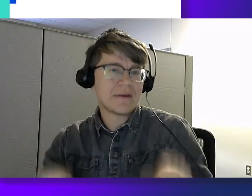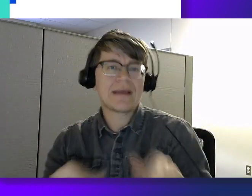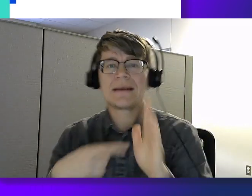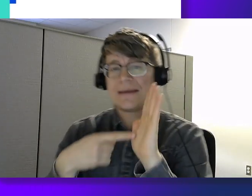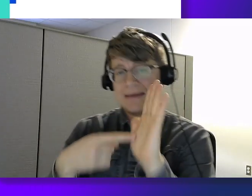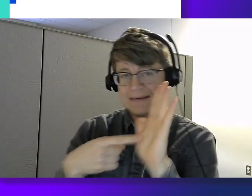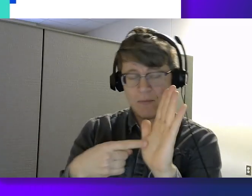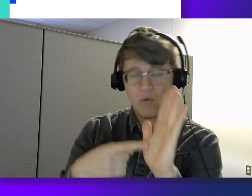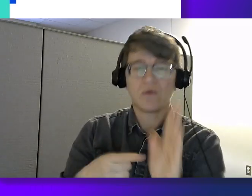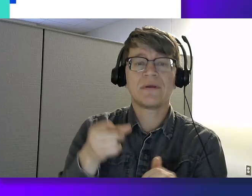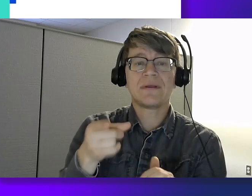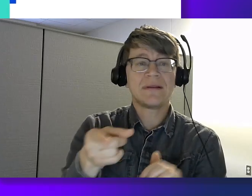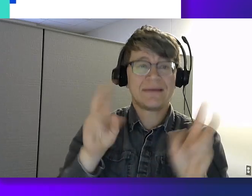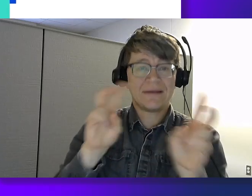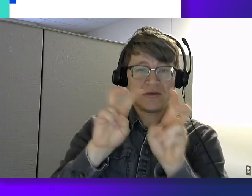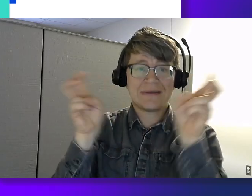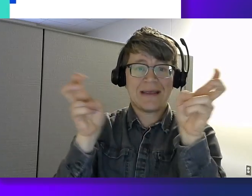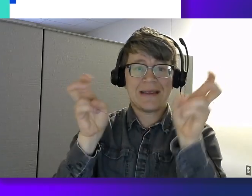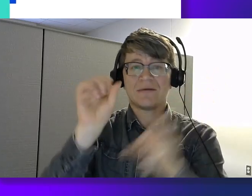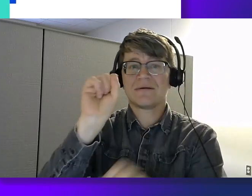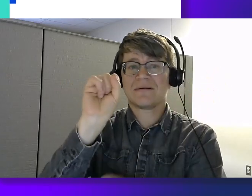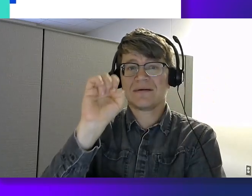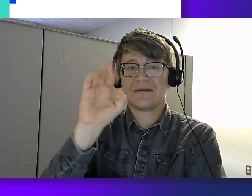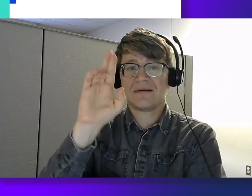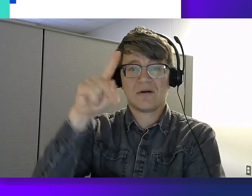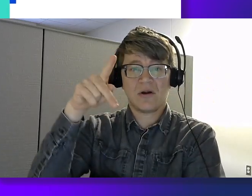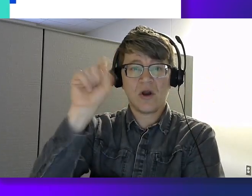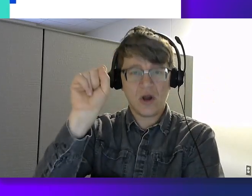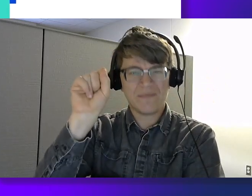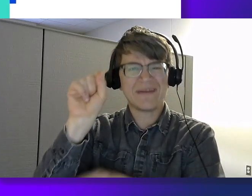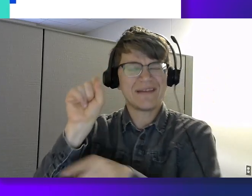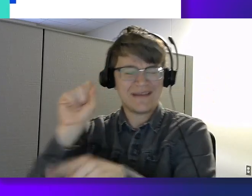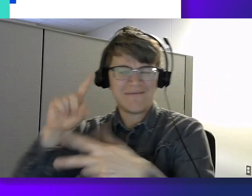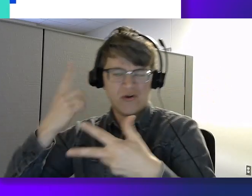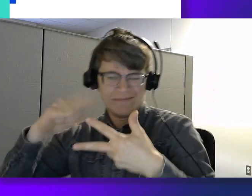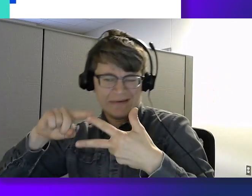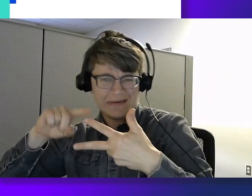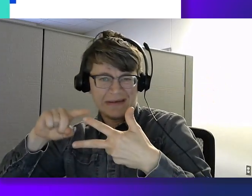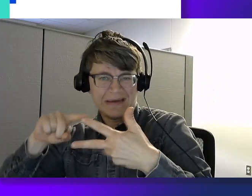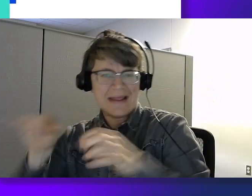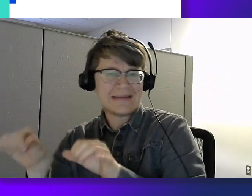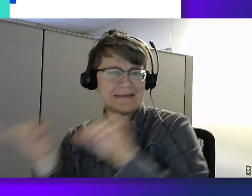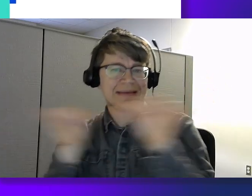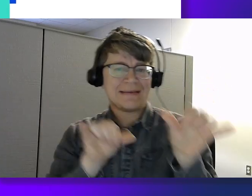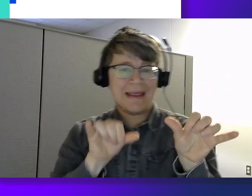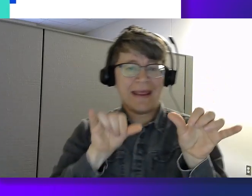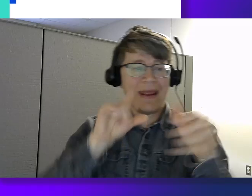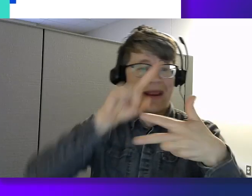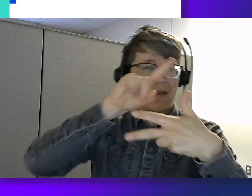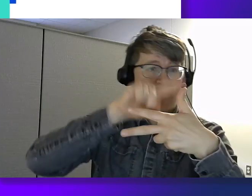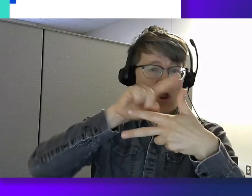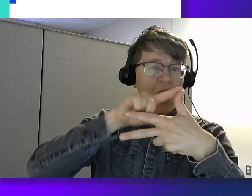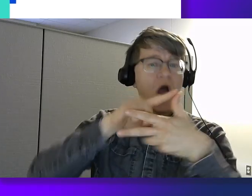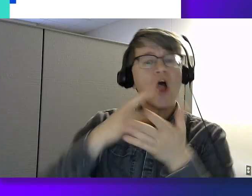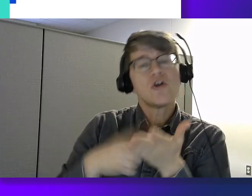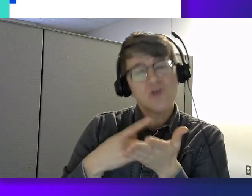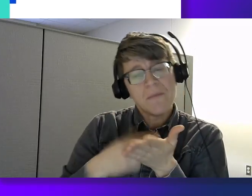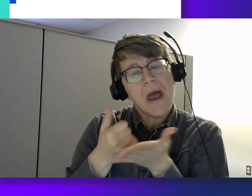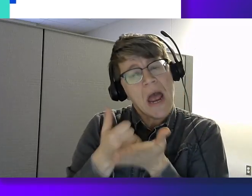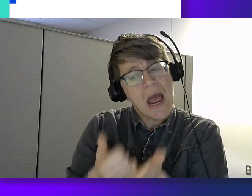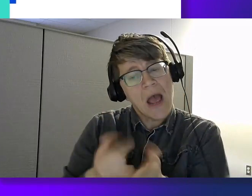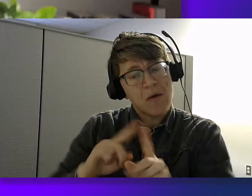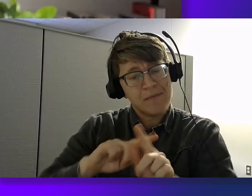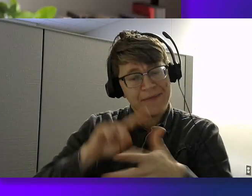example. This title in SERPs is the same as the page heading, but sometimes it helps to have a different title tag than your heading